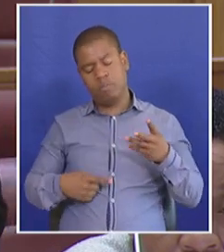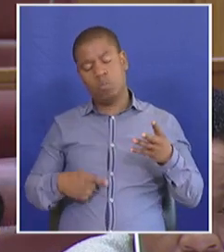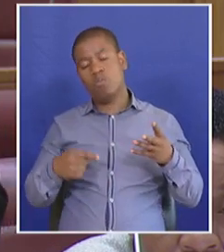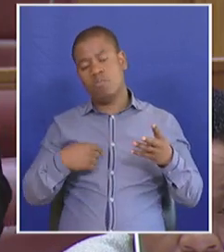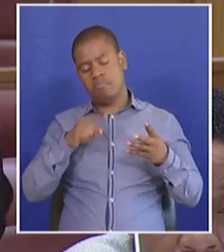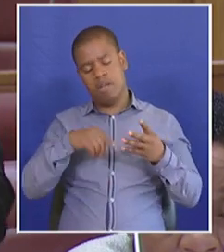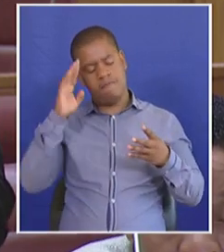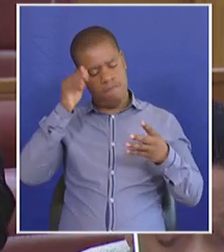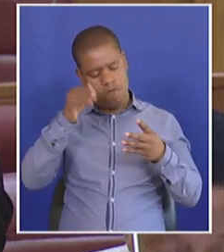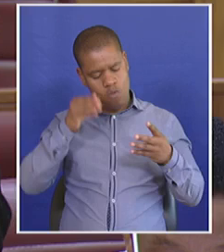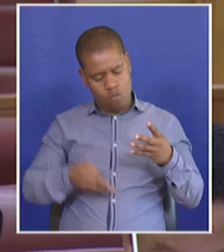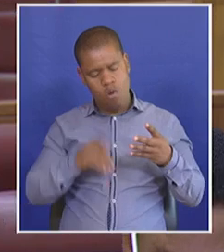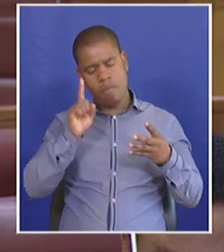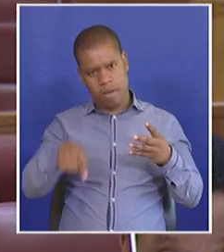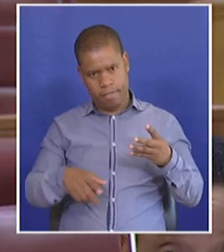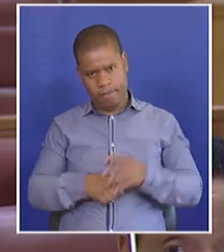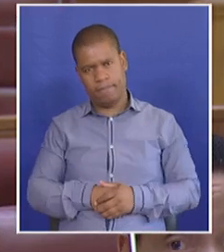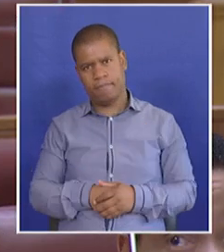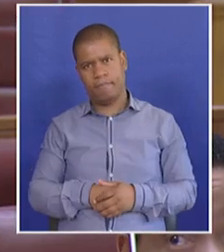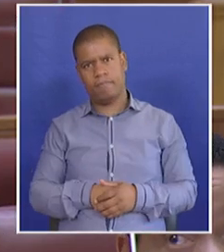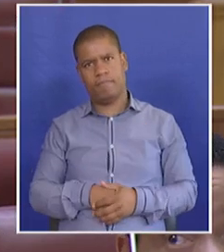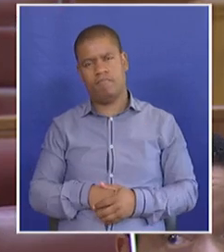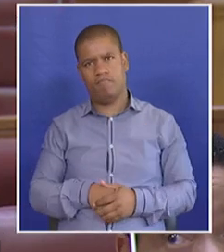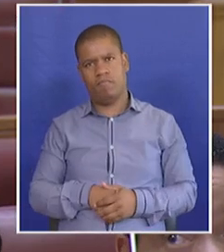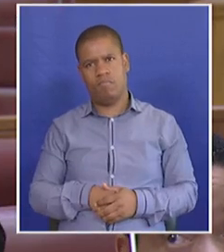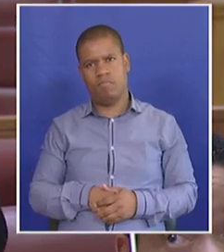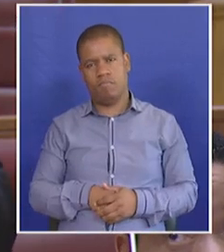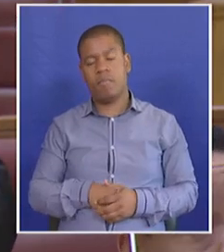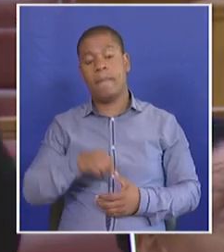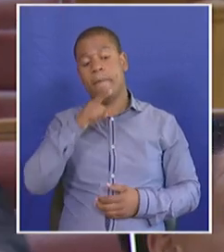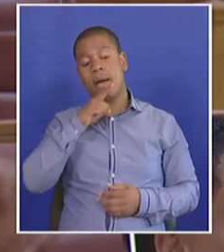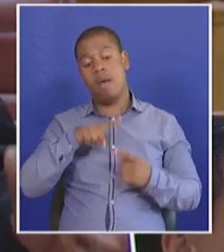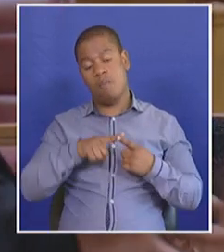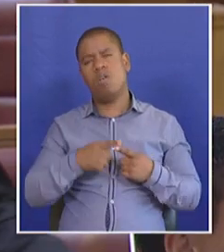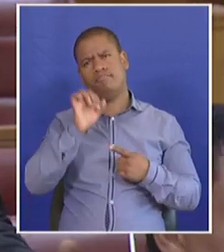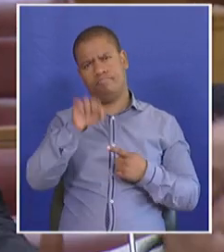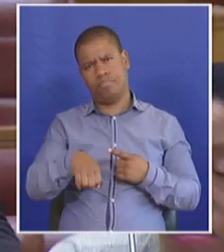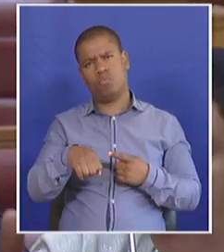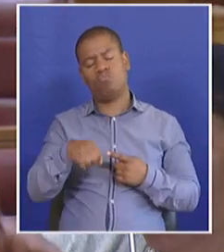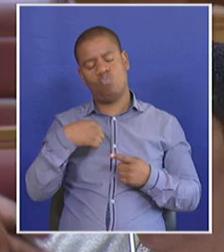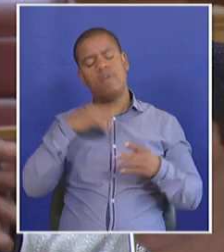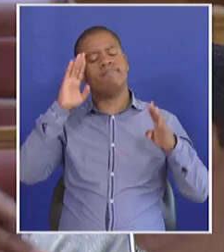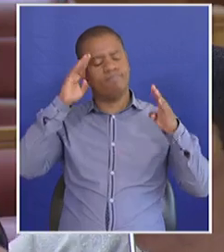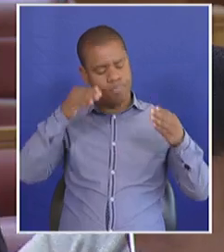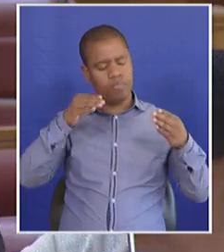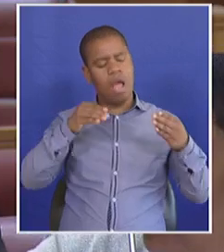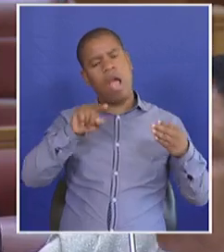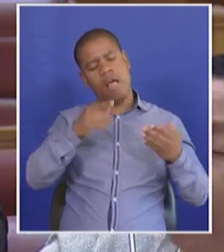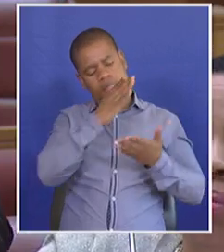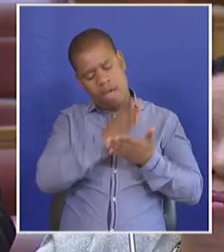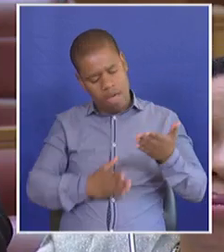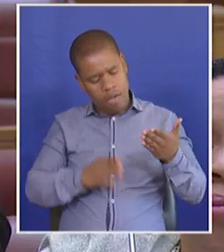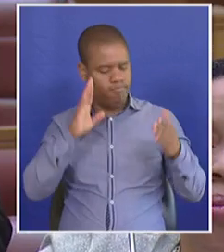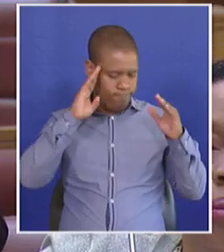that we may have got to be looked into. However, the point is, yes, we are looking into some of them, but there are